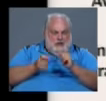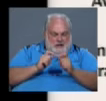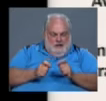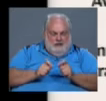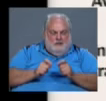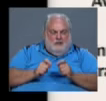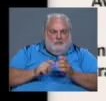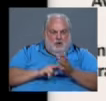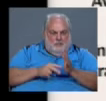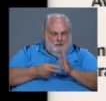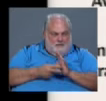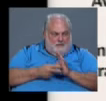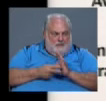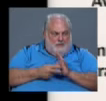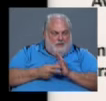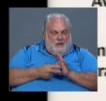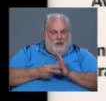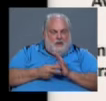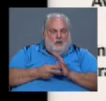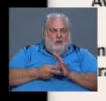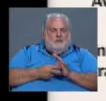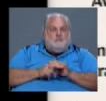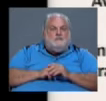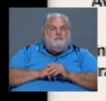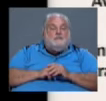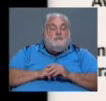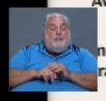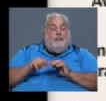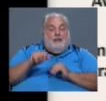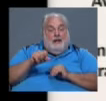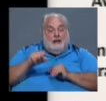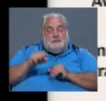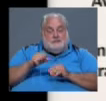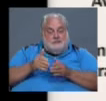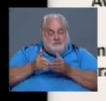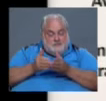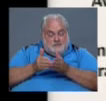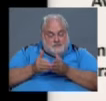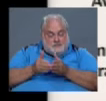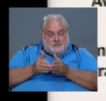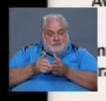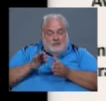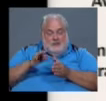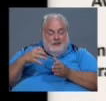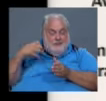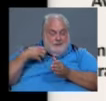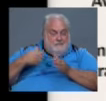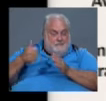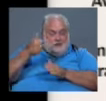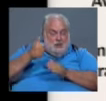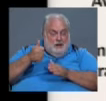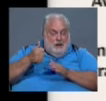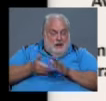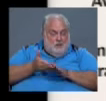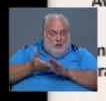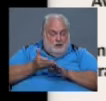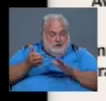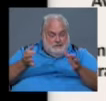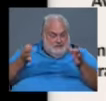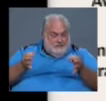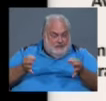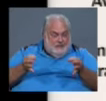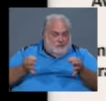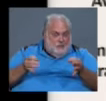ship in that one special mission area. And as we're at sea operating, if a fleet commander needs or a operational commander decides